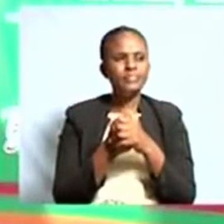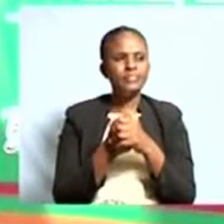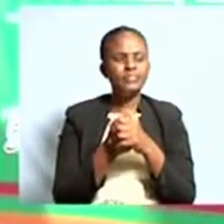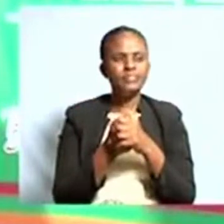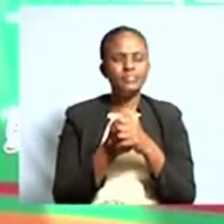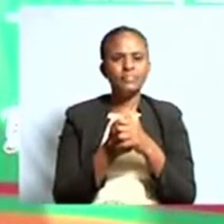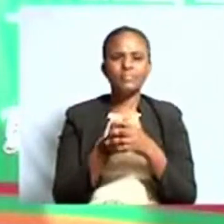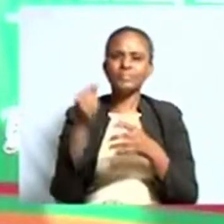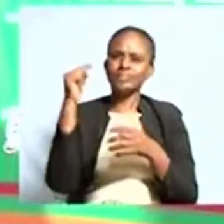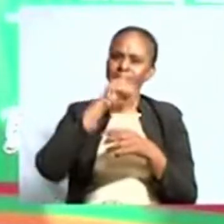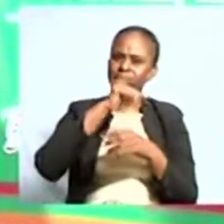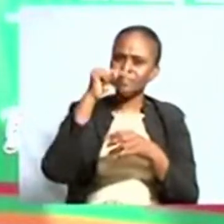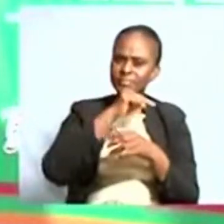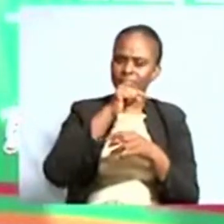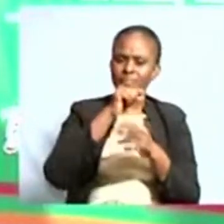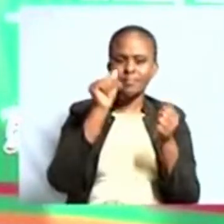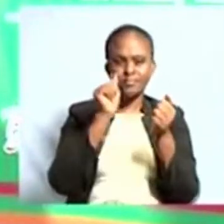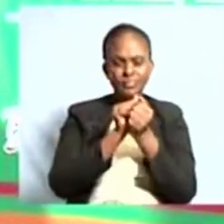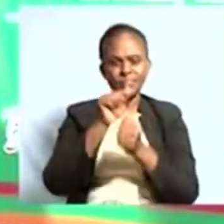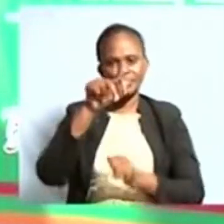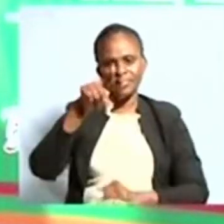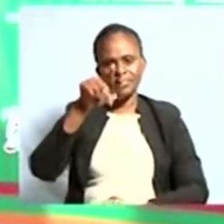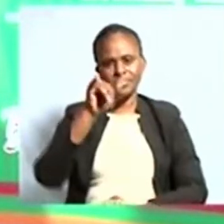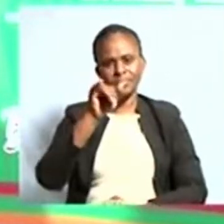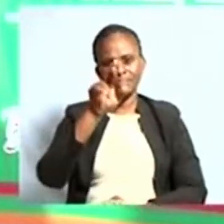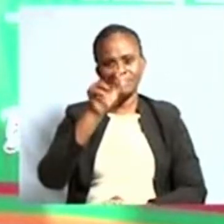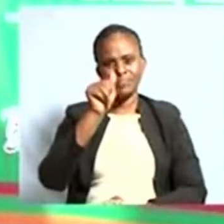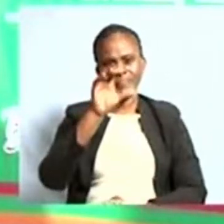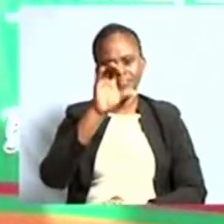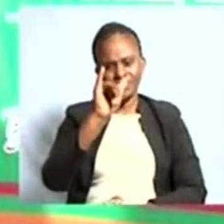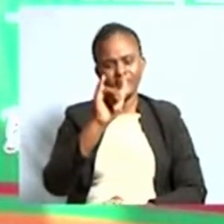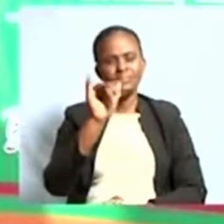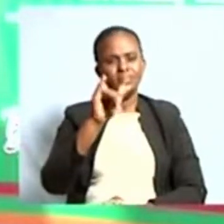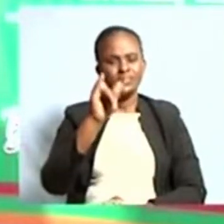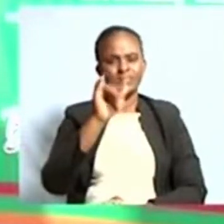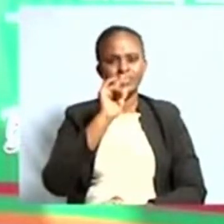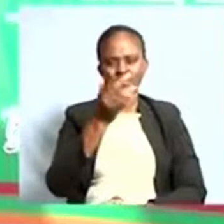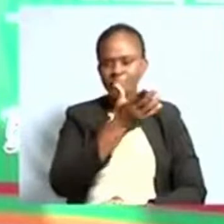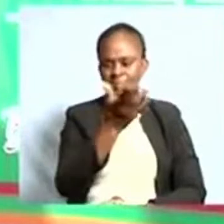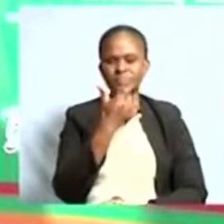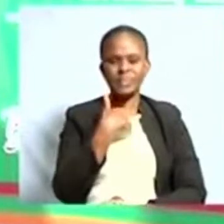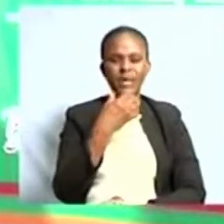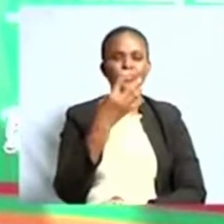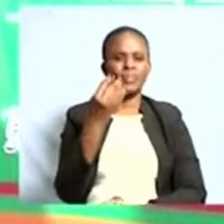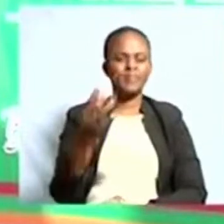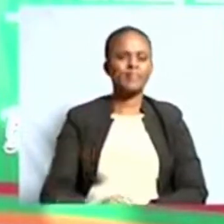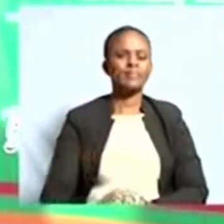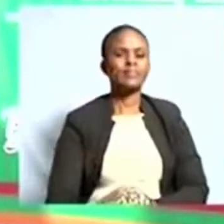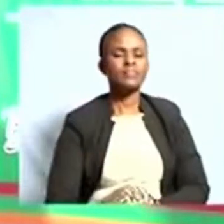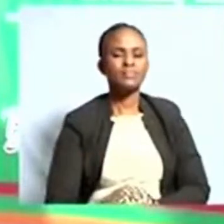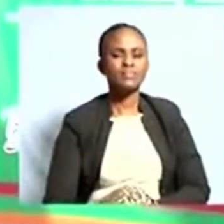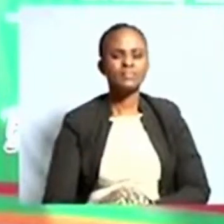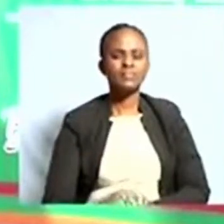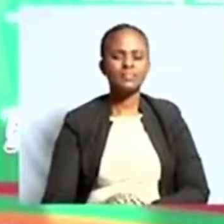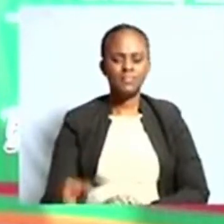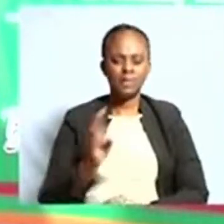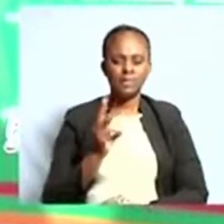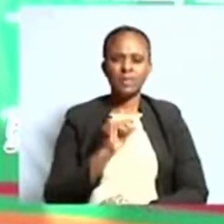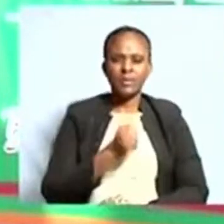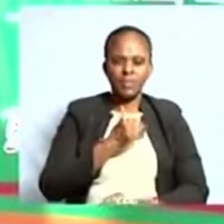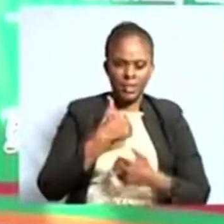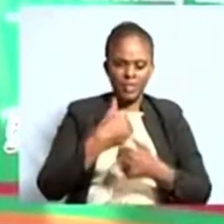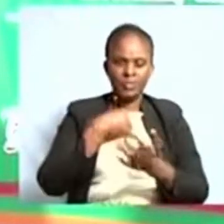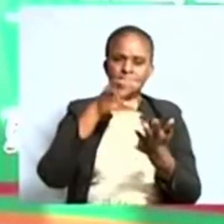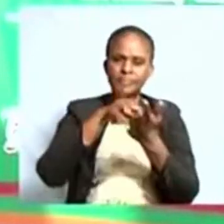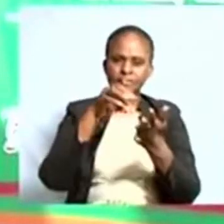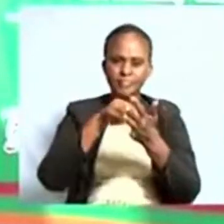on counterfeiting and piracy. Okay. Yeah. So there are a lot, and we've taken these cases